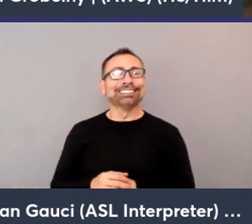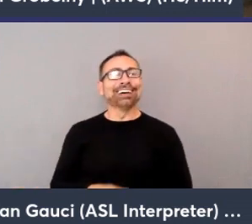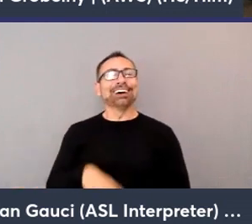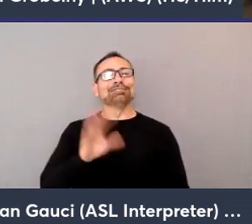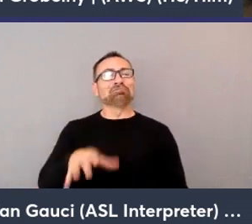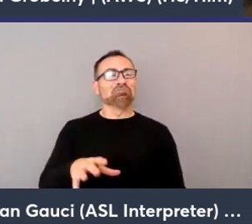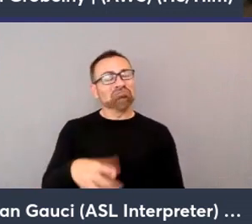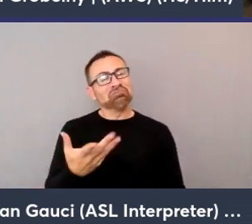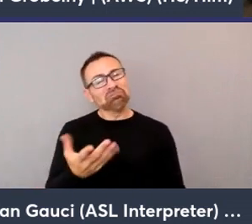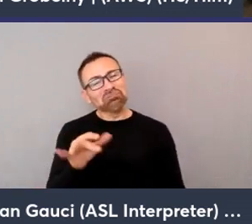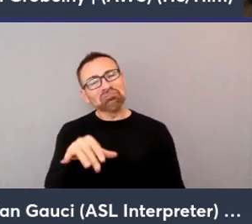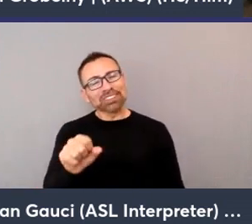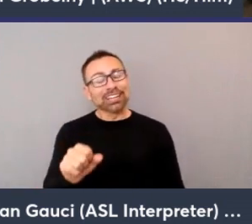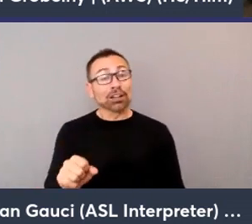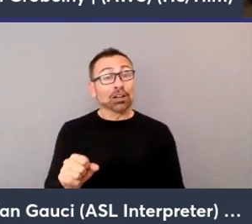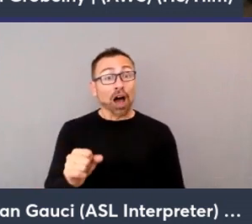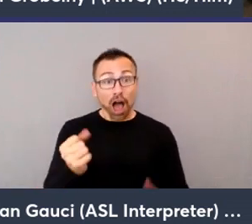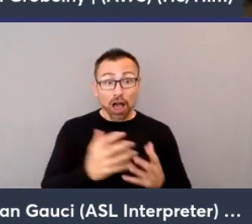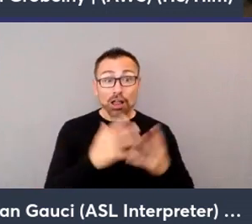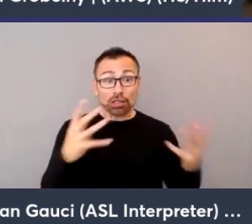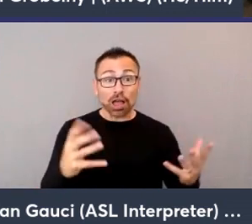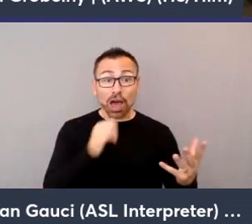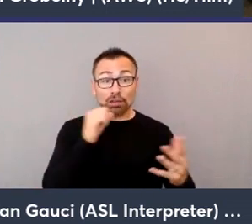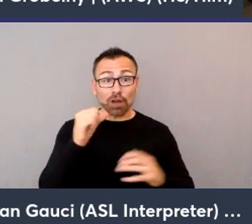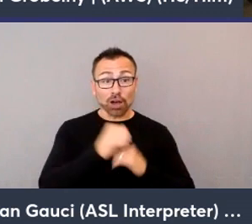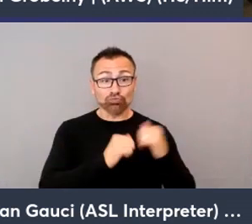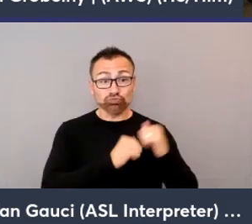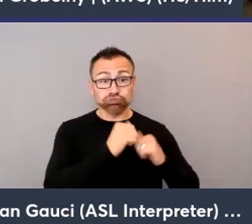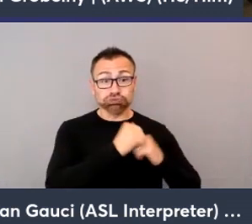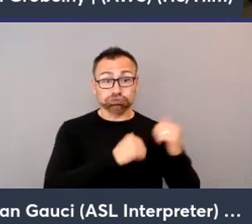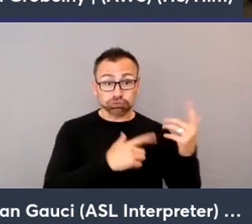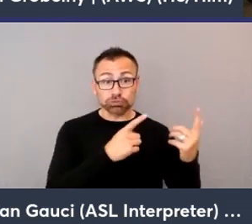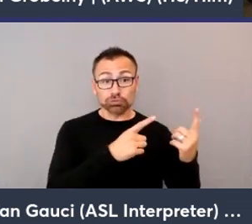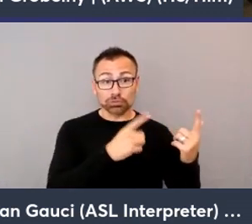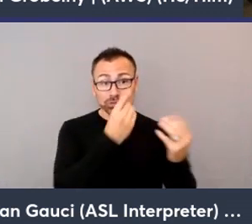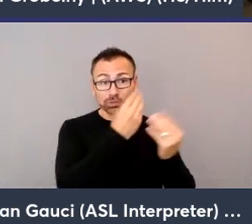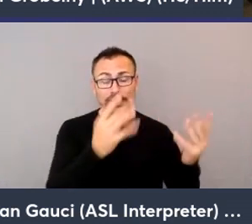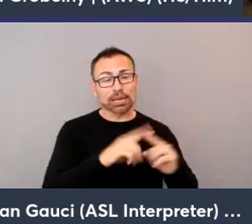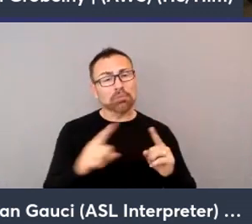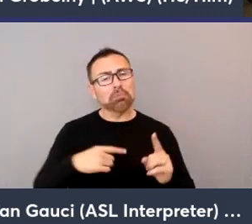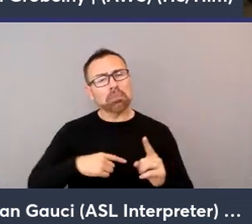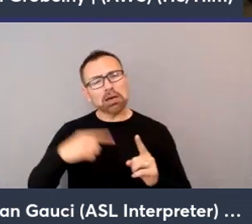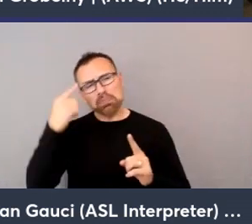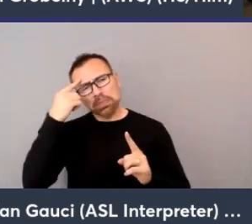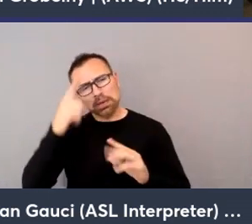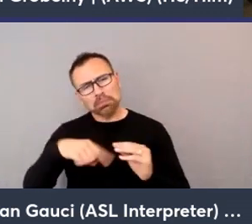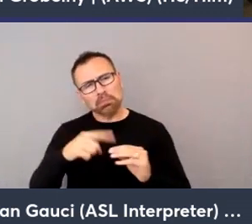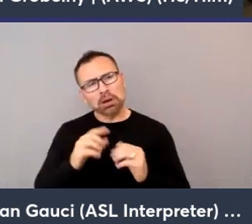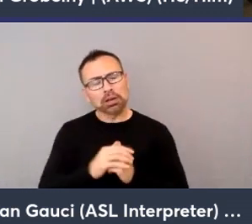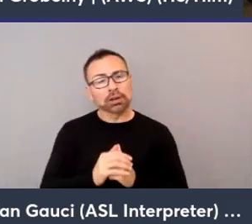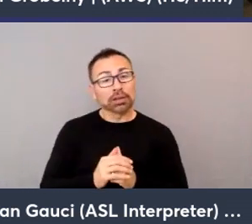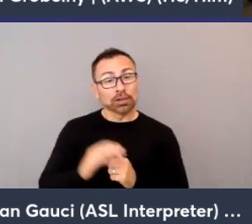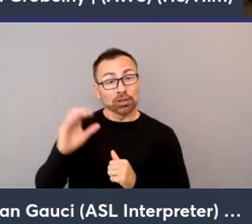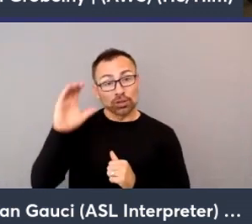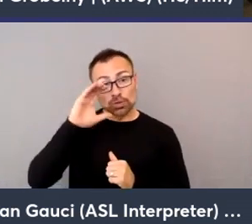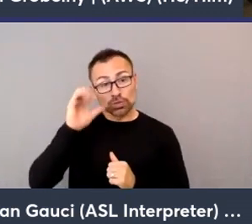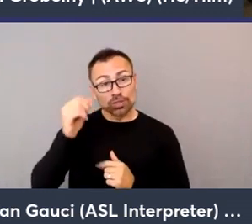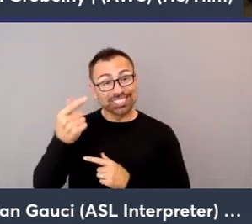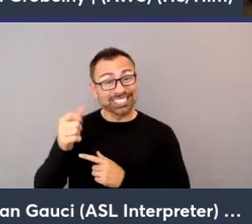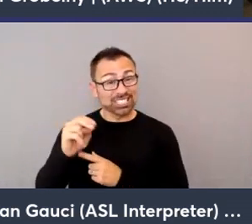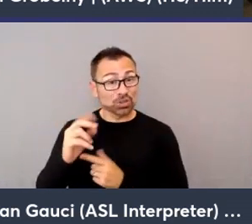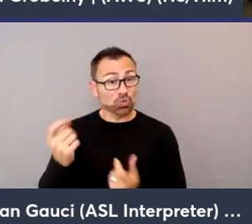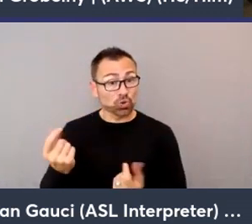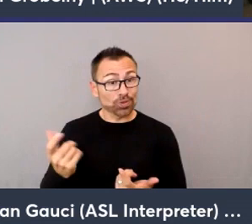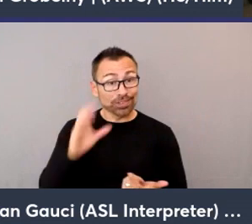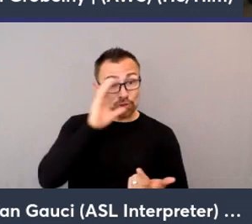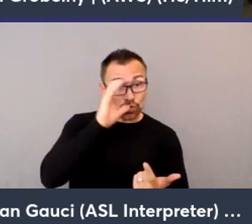a lot of unstructured data, but also, if you think about it, right? I mean, what is a search engine index? Your search engine, you're indexing the data, right?